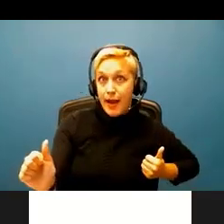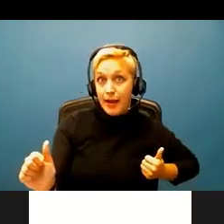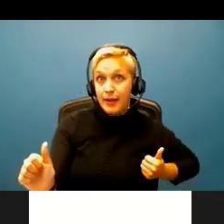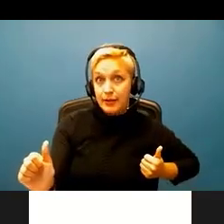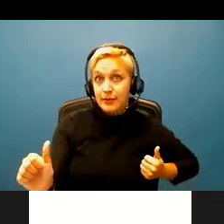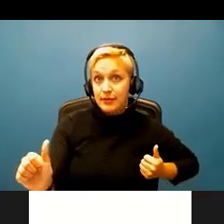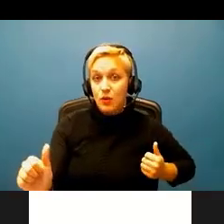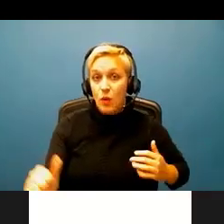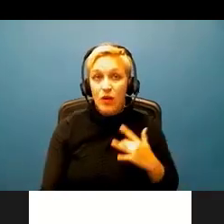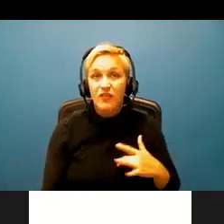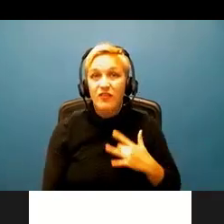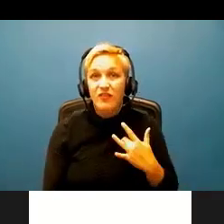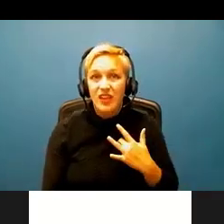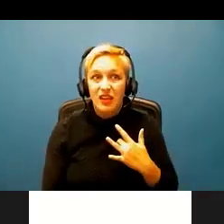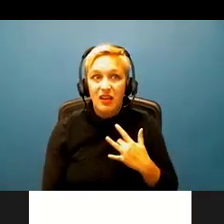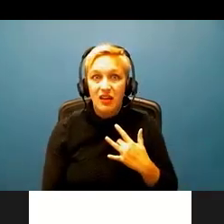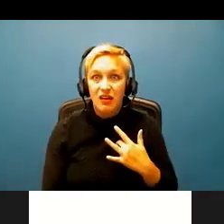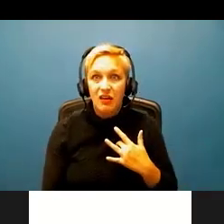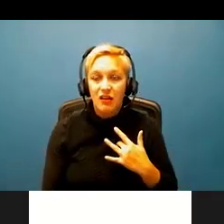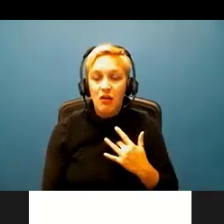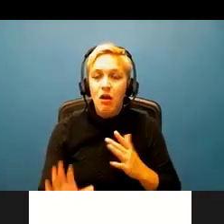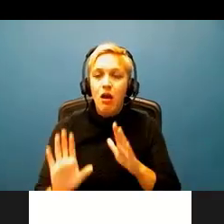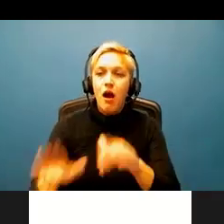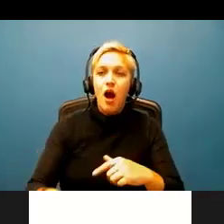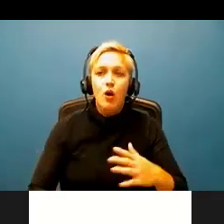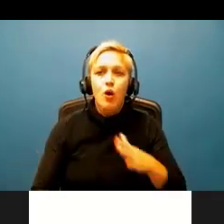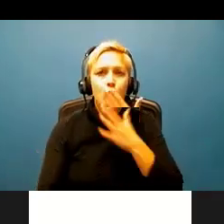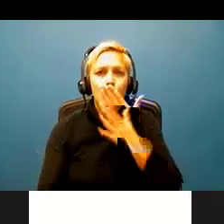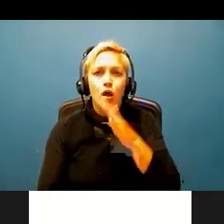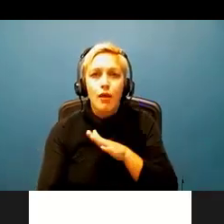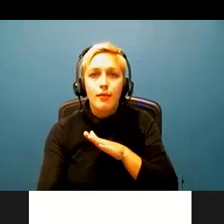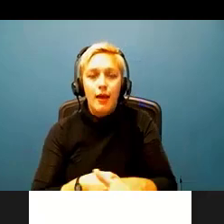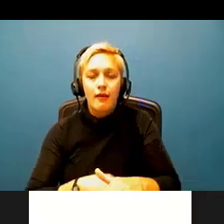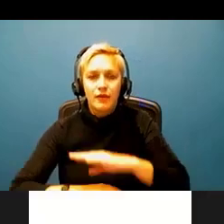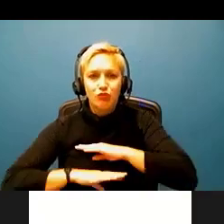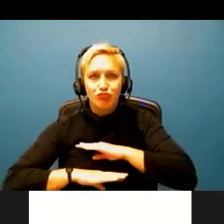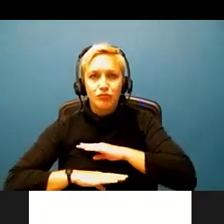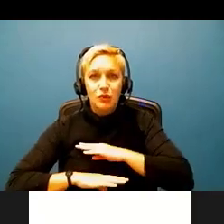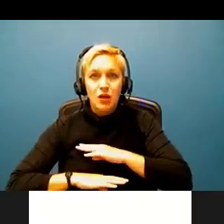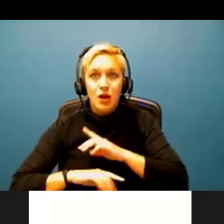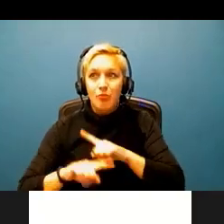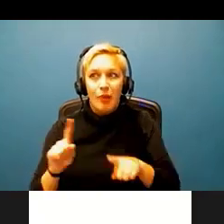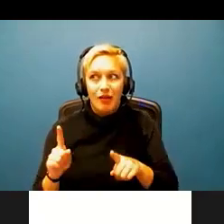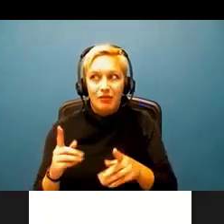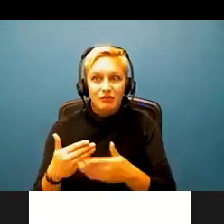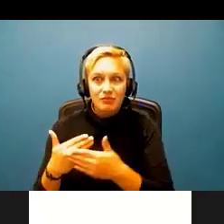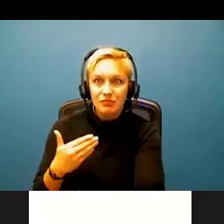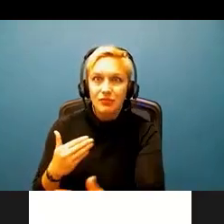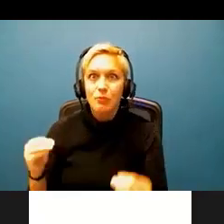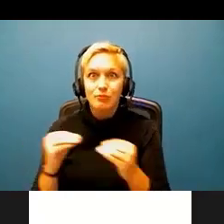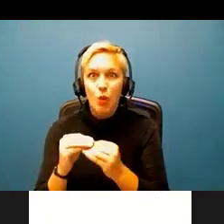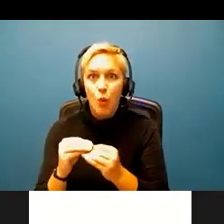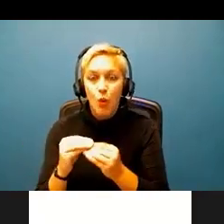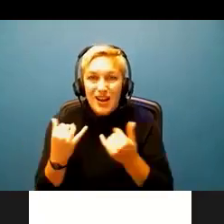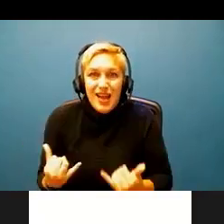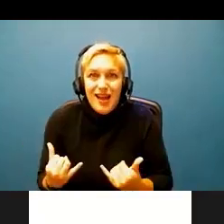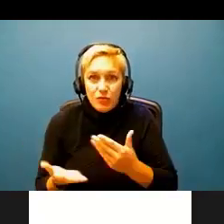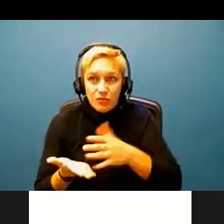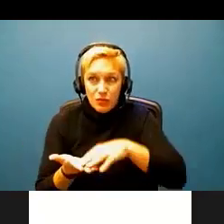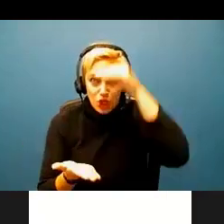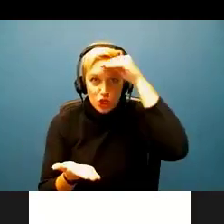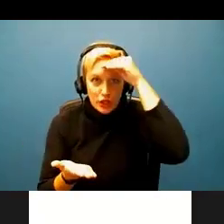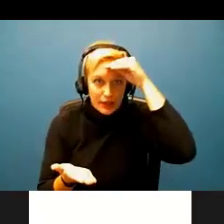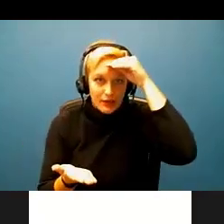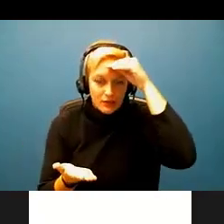siloed services, but to maintain that educational relevance. So we had some good conversations about A, how difficult that is, and